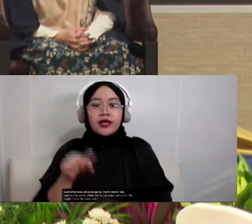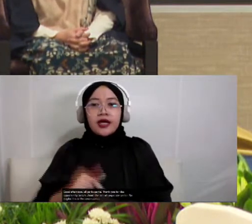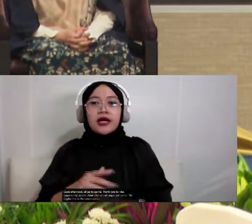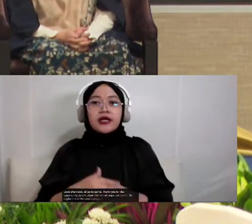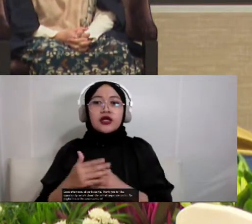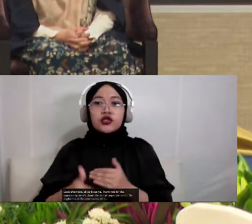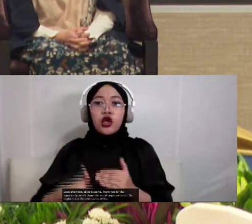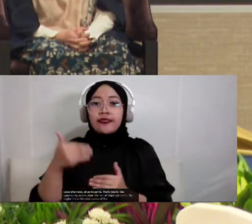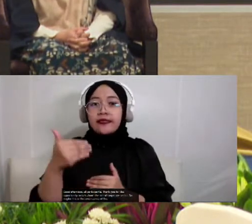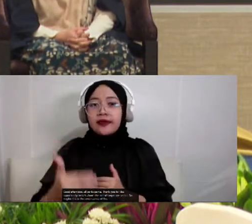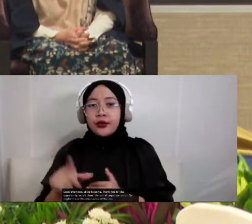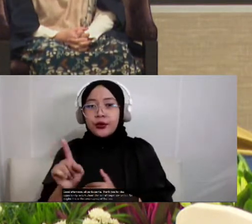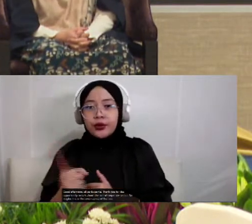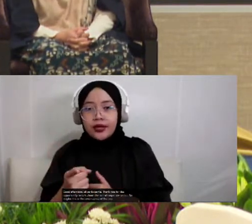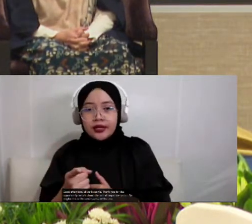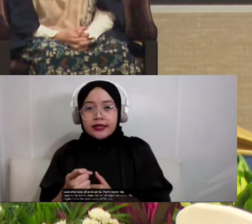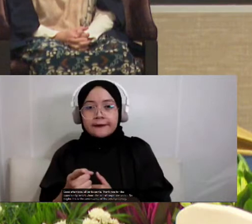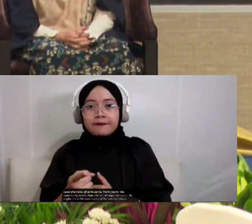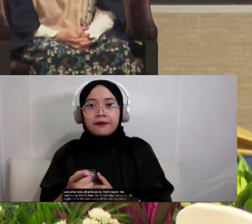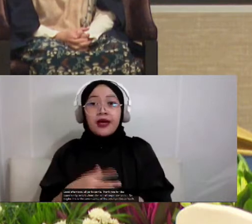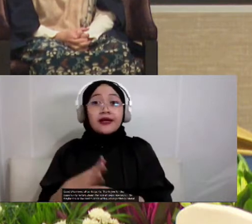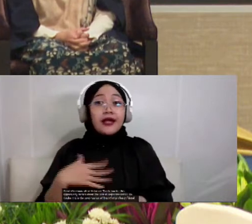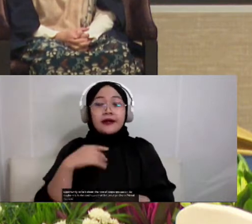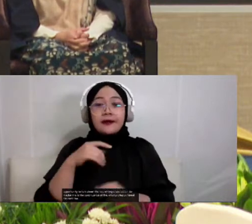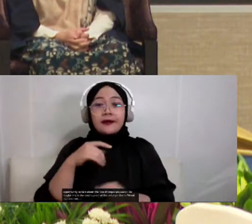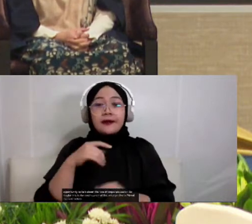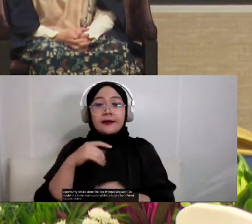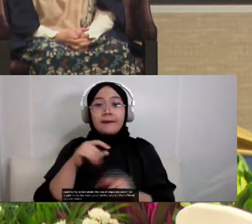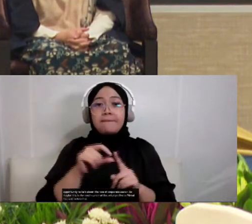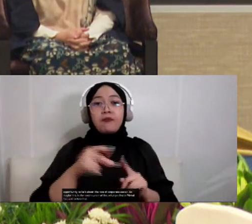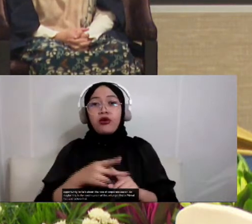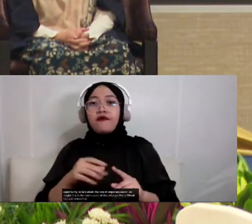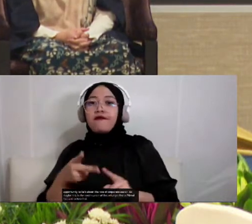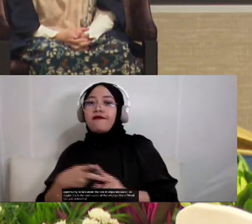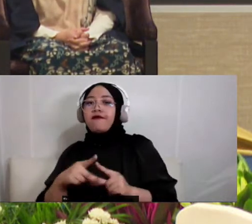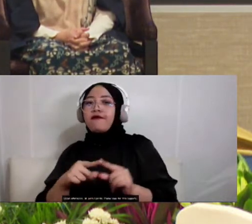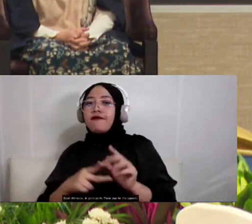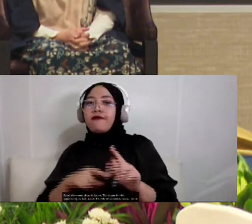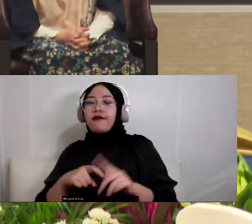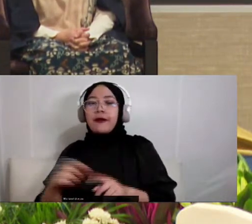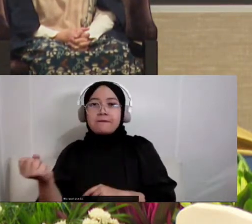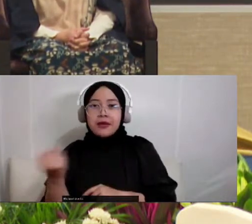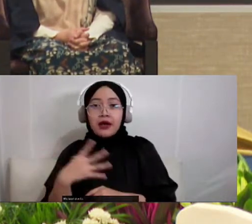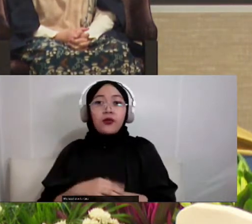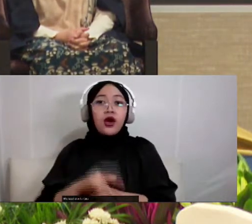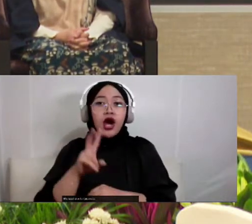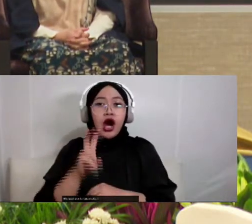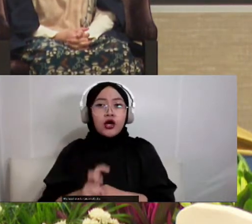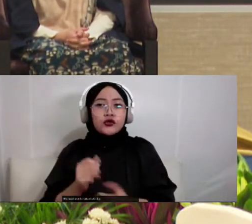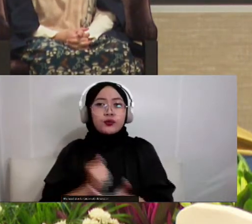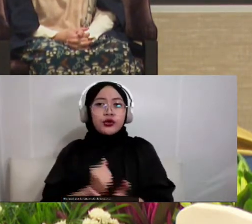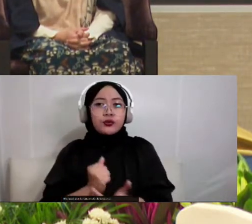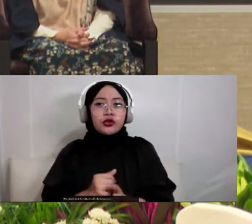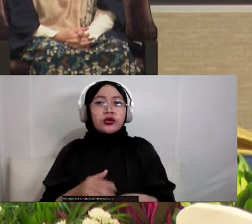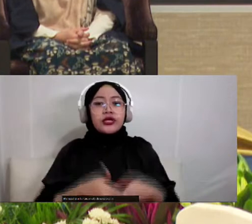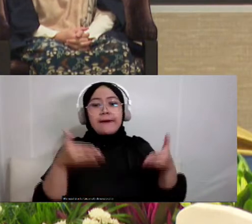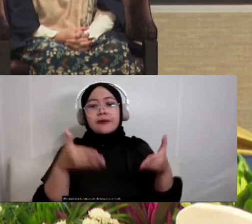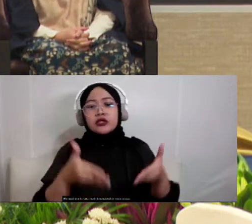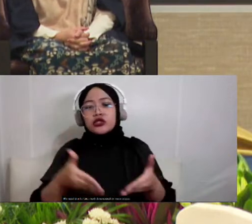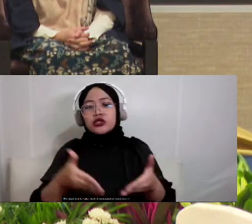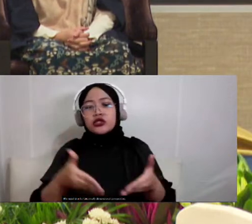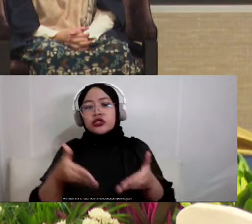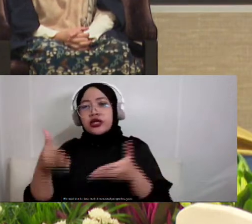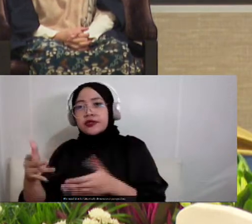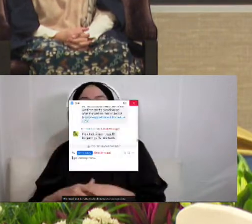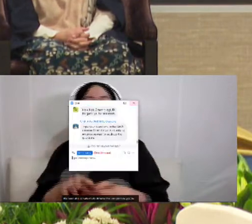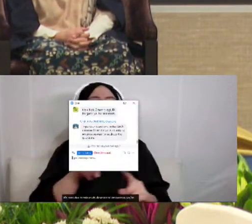the what Professor Frank has said before, that we need also to take multidimensional or multi-perspective, yeah, not